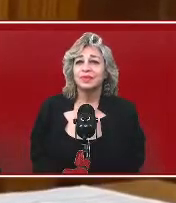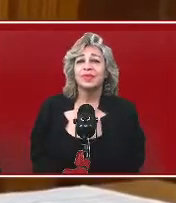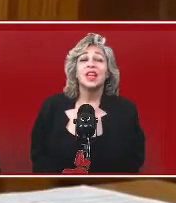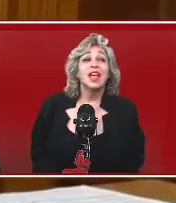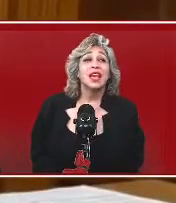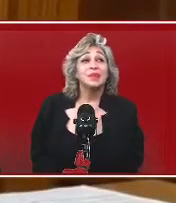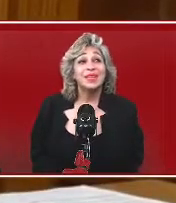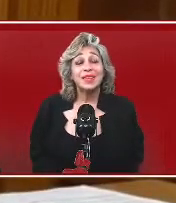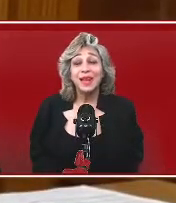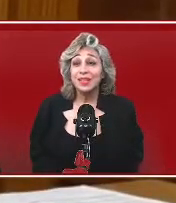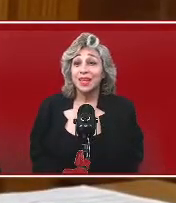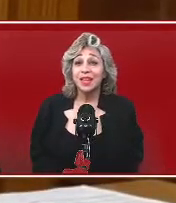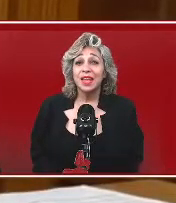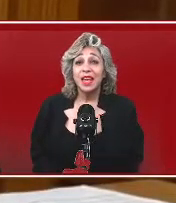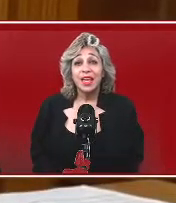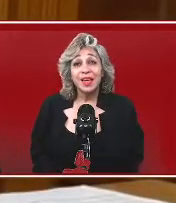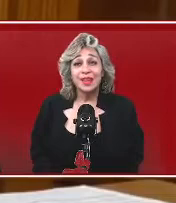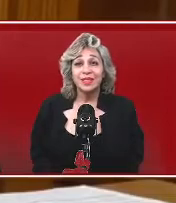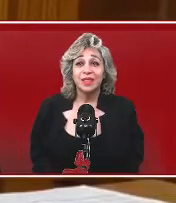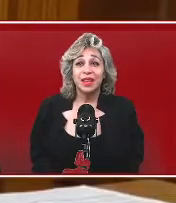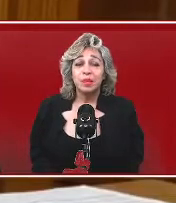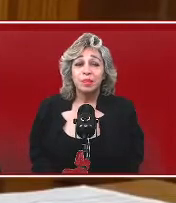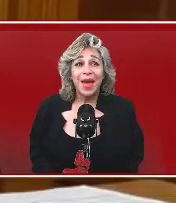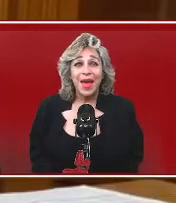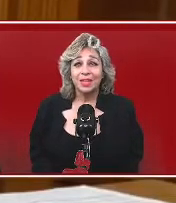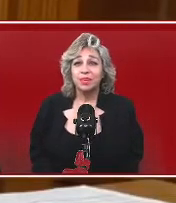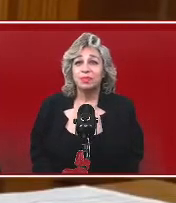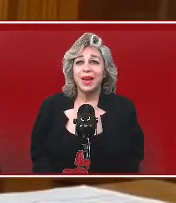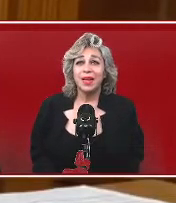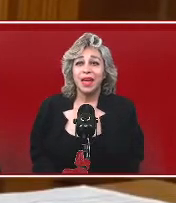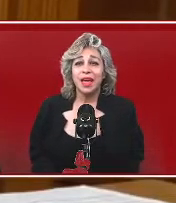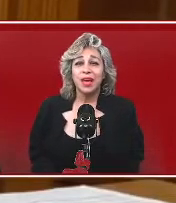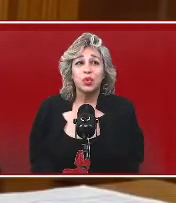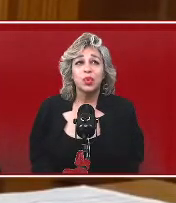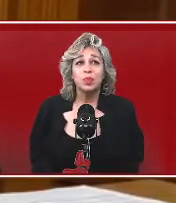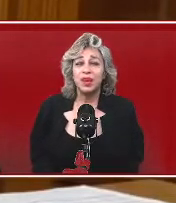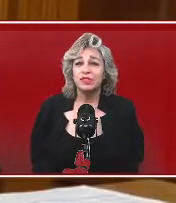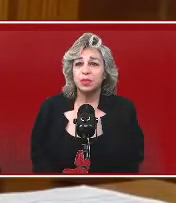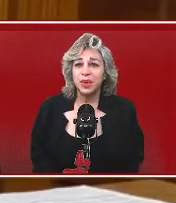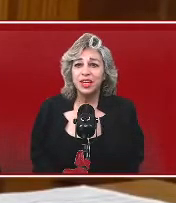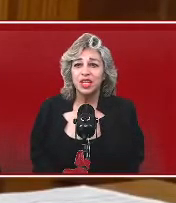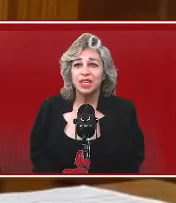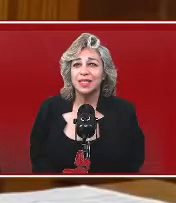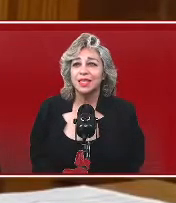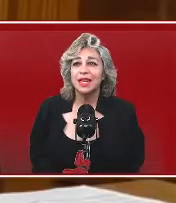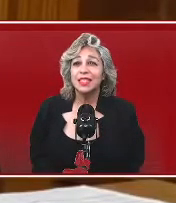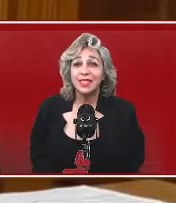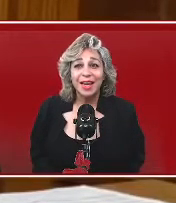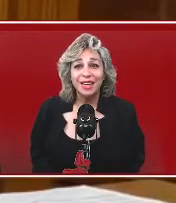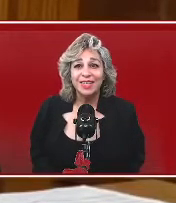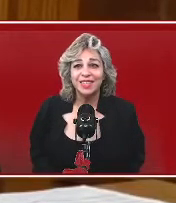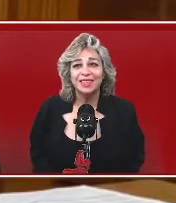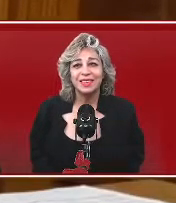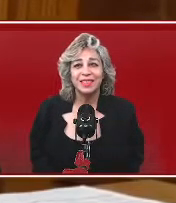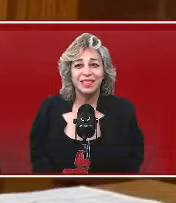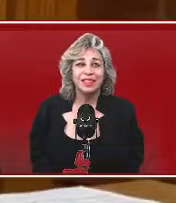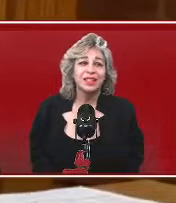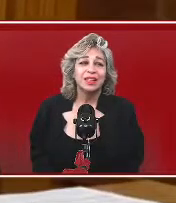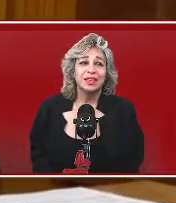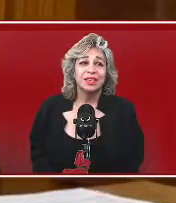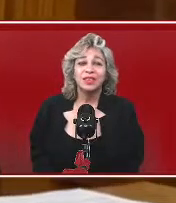ciencia. And besides that, he is backed by a group of specialists,